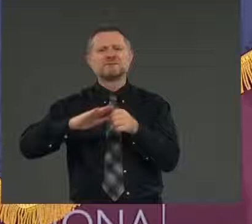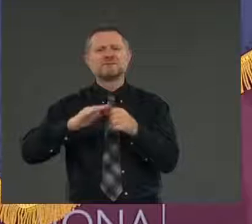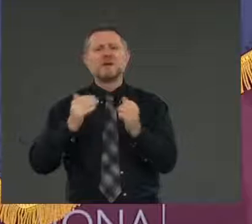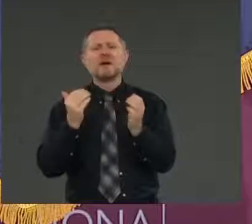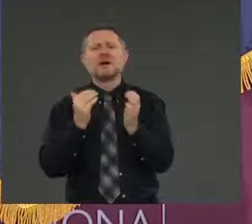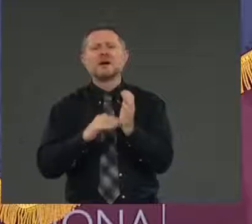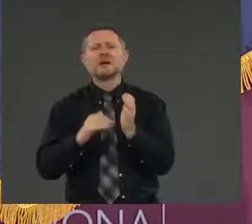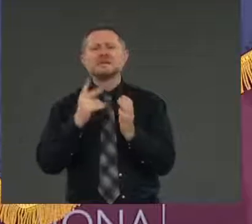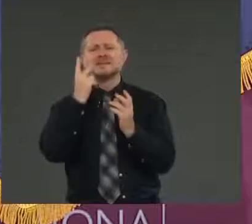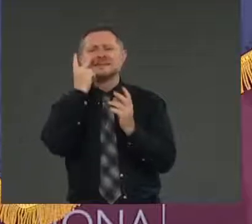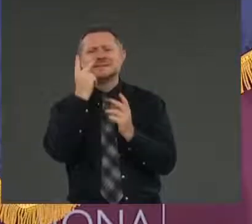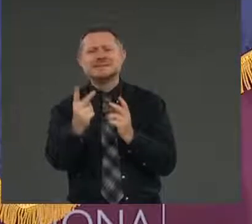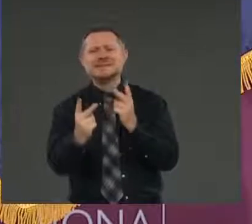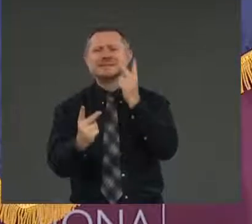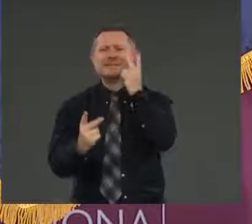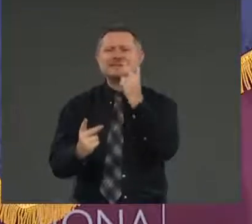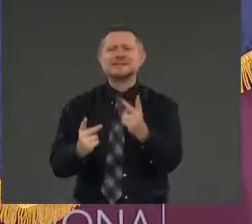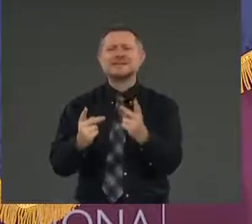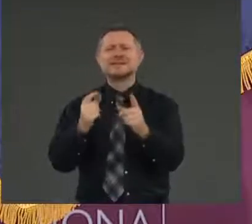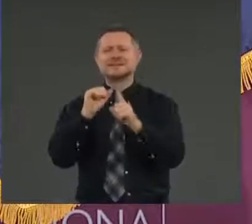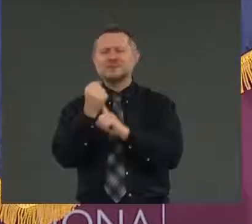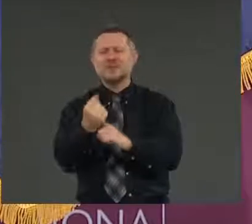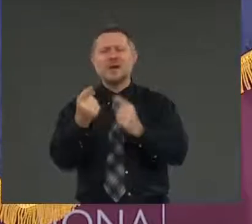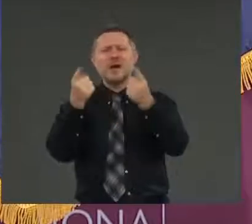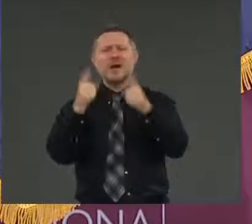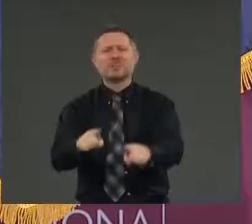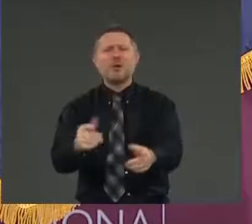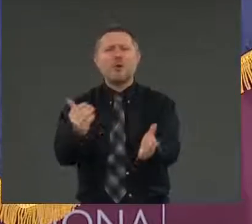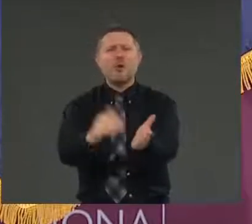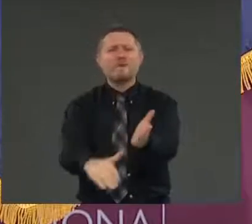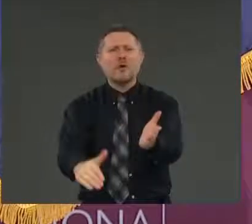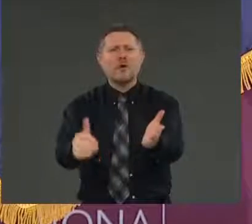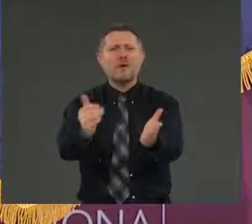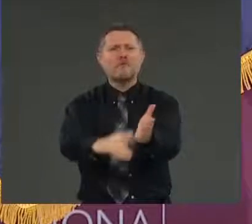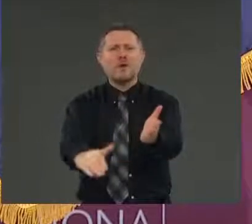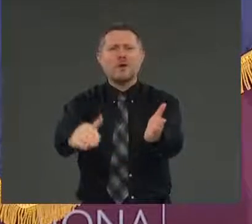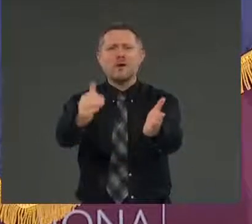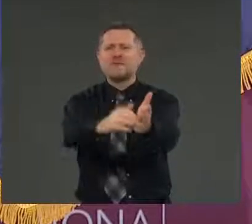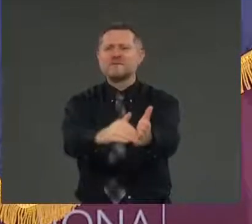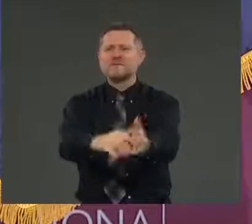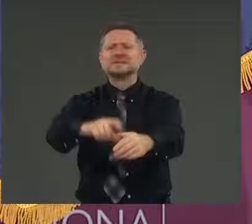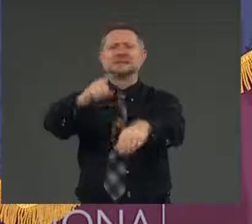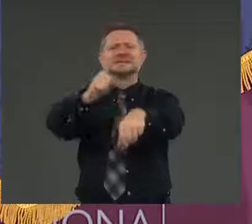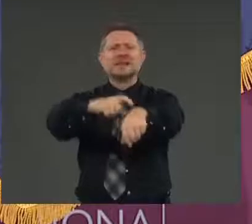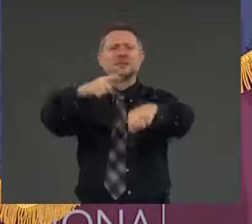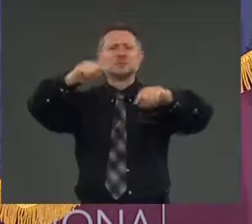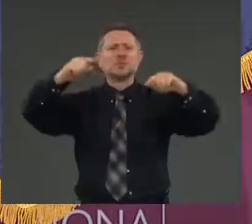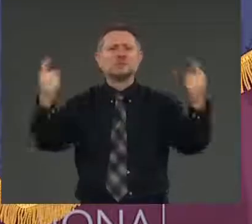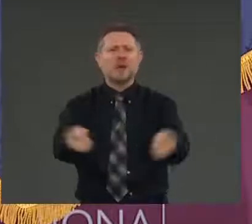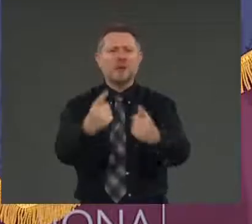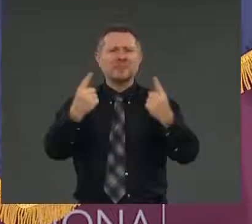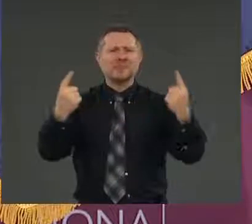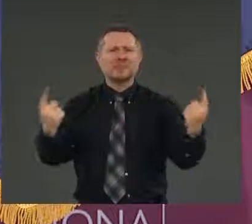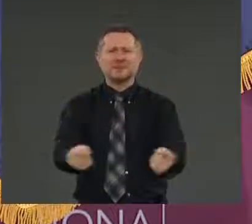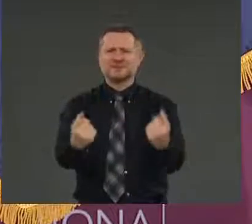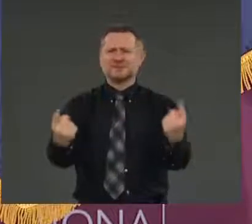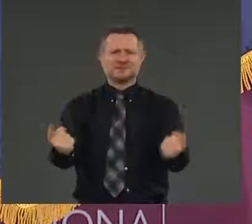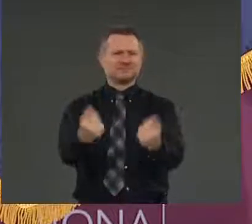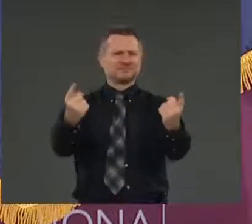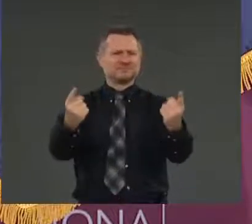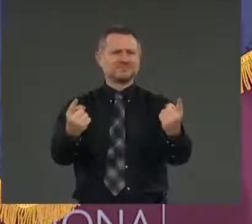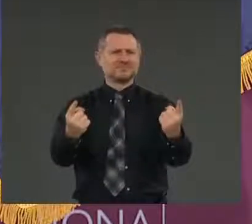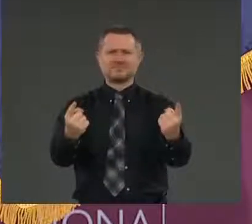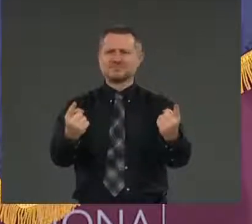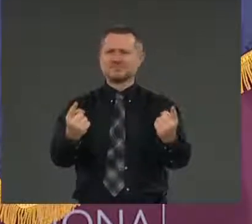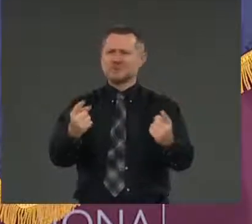the same lesson replayed before you do something? This country is better than